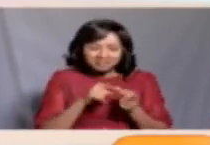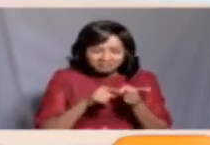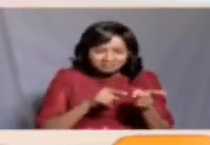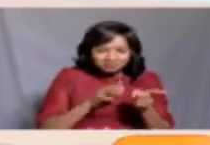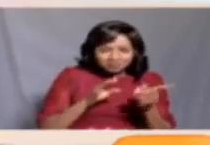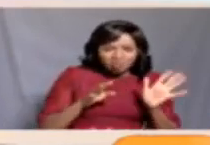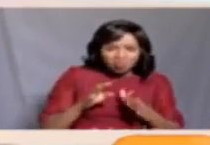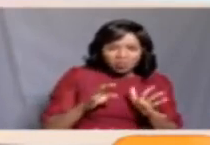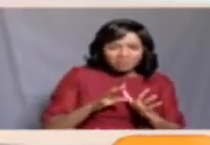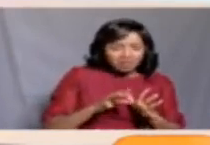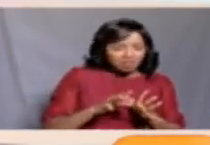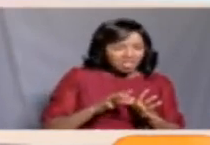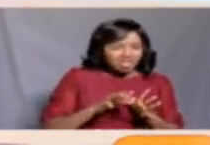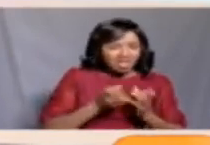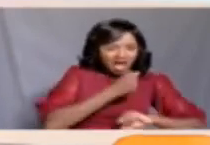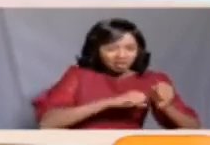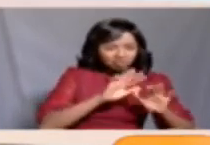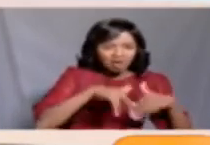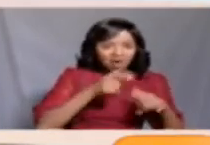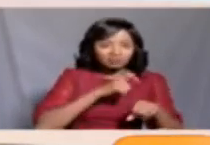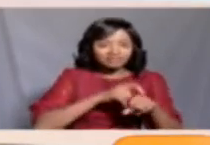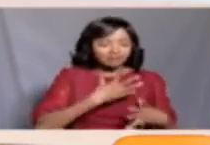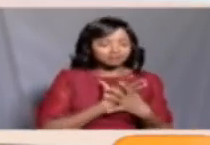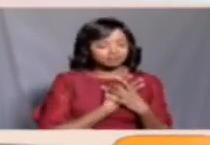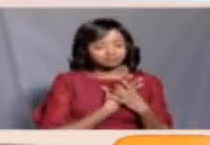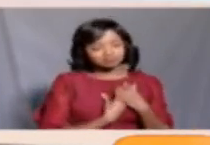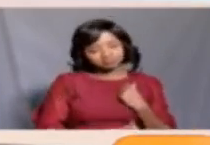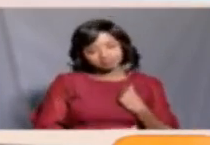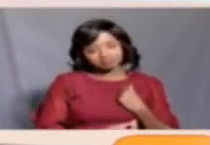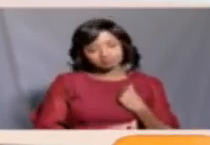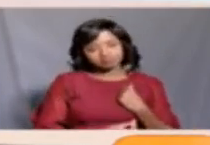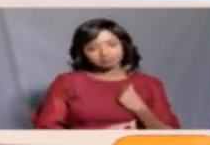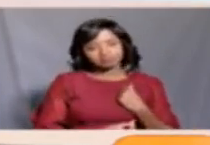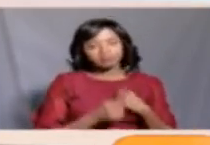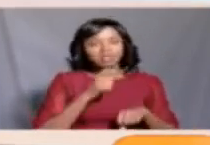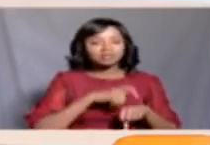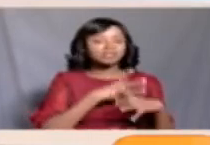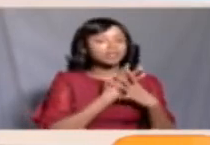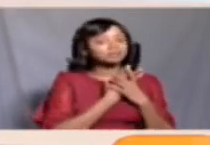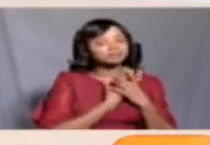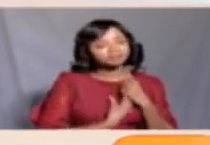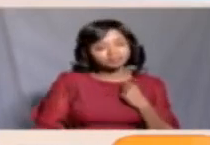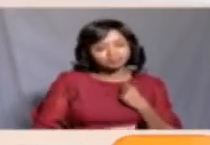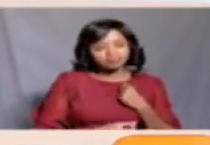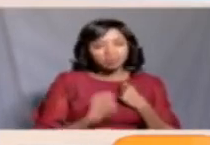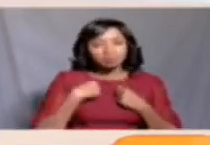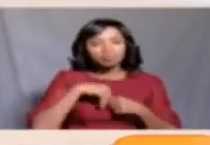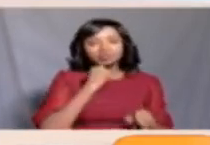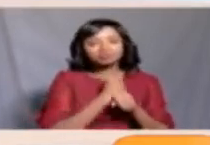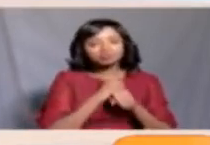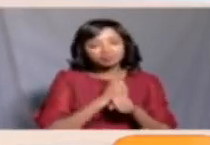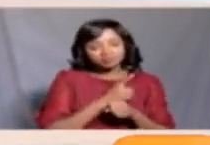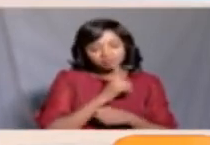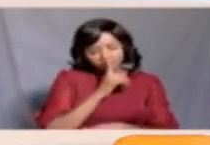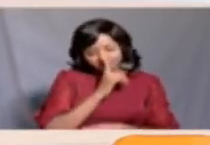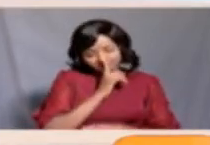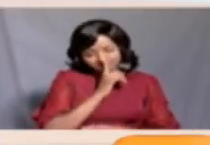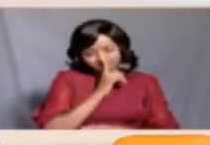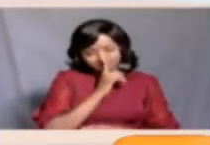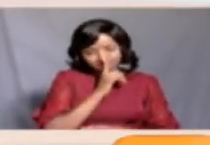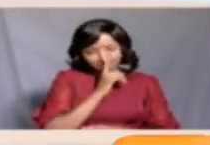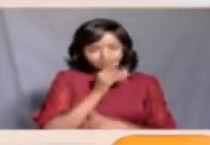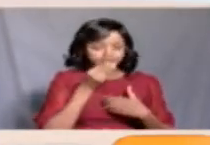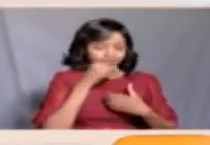something like depression. Mm-hmm. Most women, most times, will recluse, isolate, and take it inward. And so you find that most women will